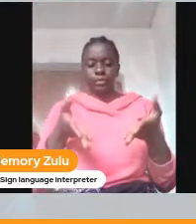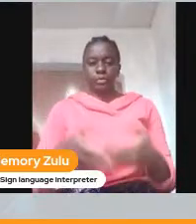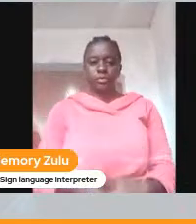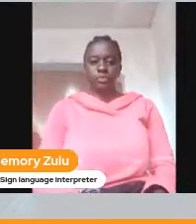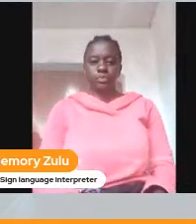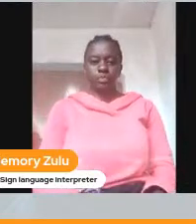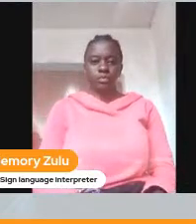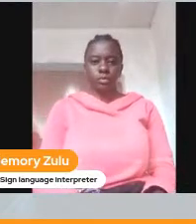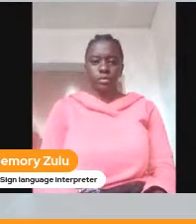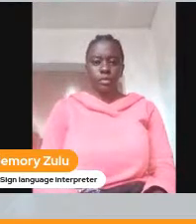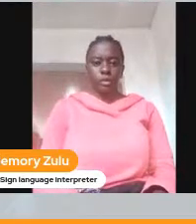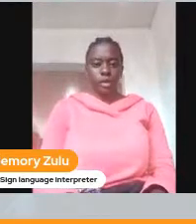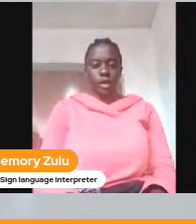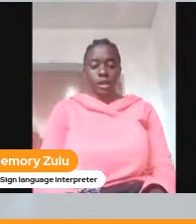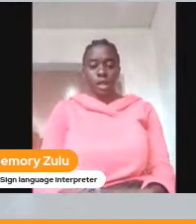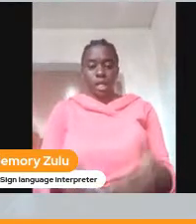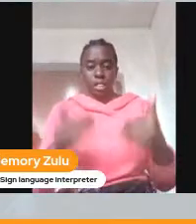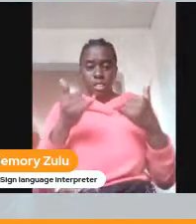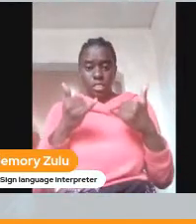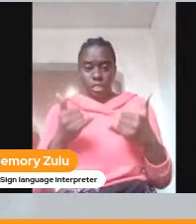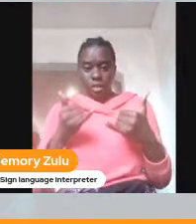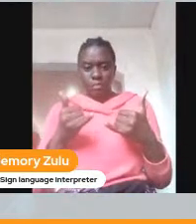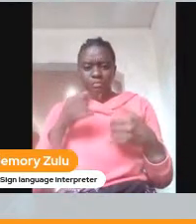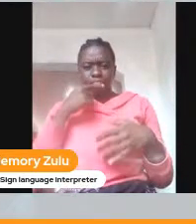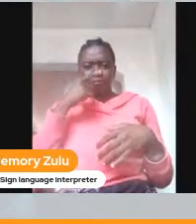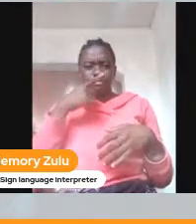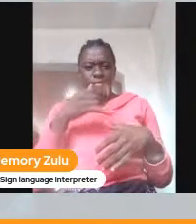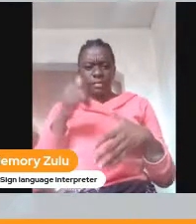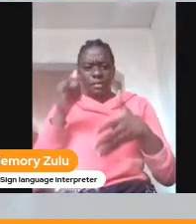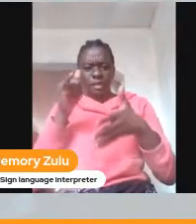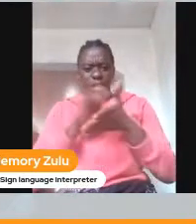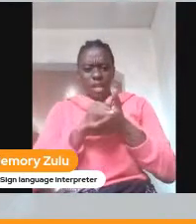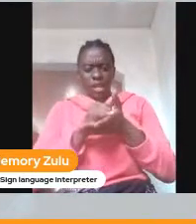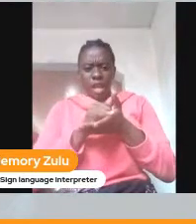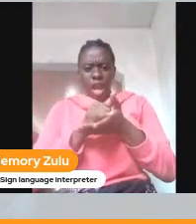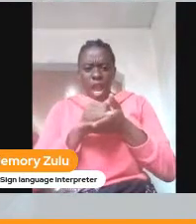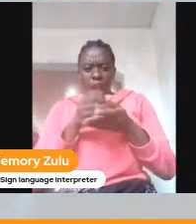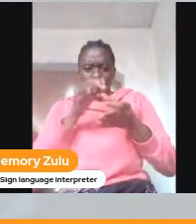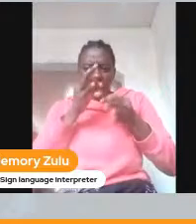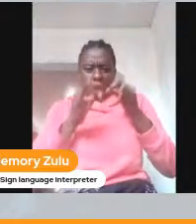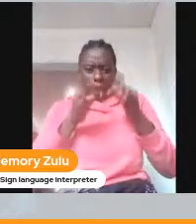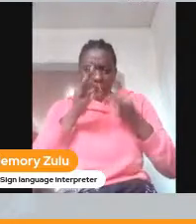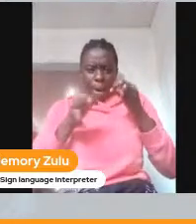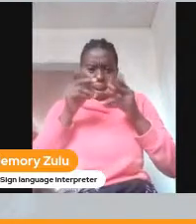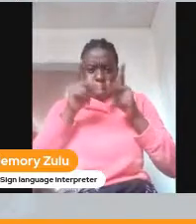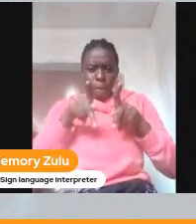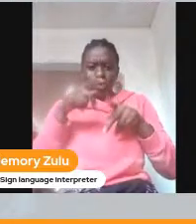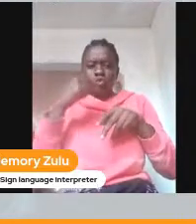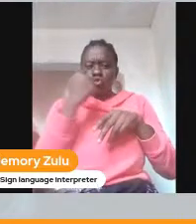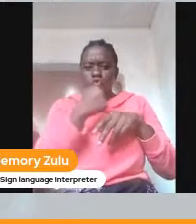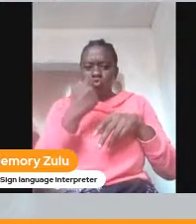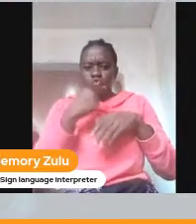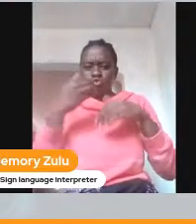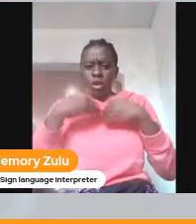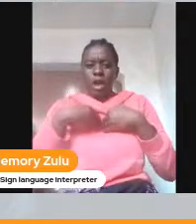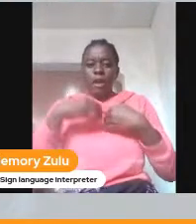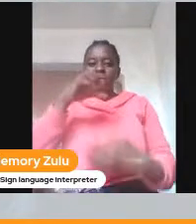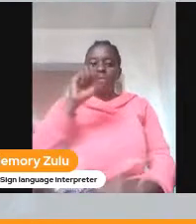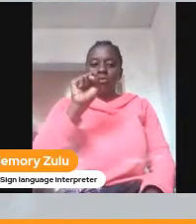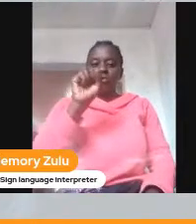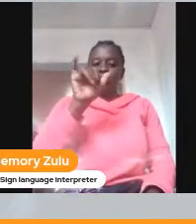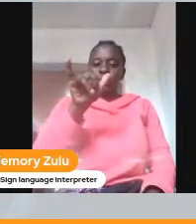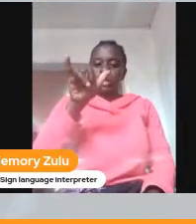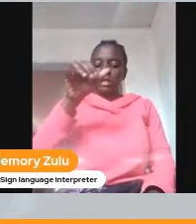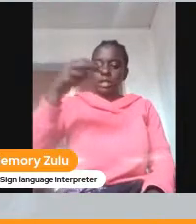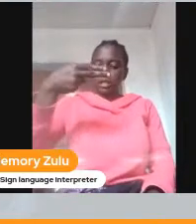toilet, then it's not cleaned, then you go and sit on it. It can still penetrate and get into the body.